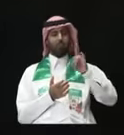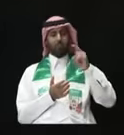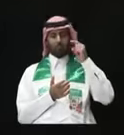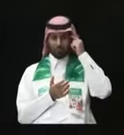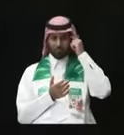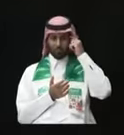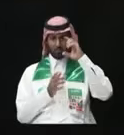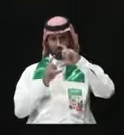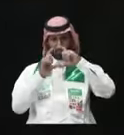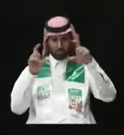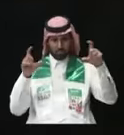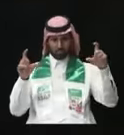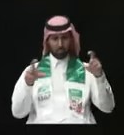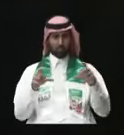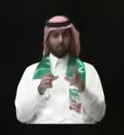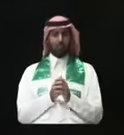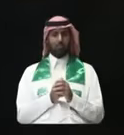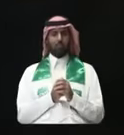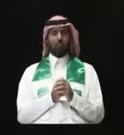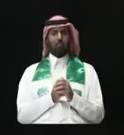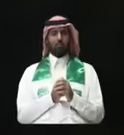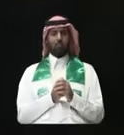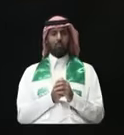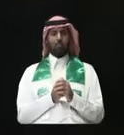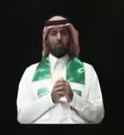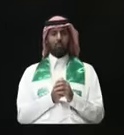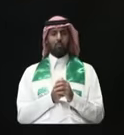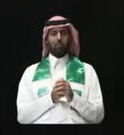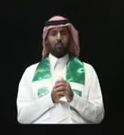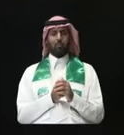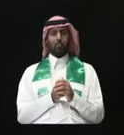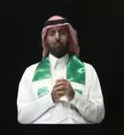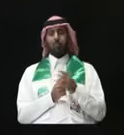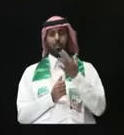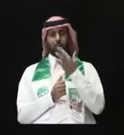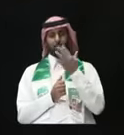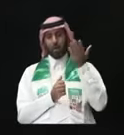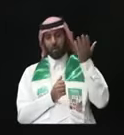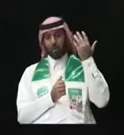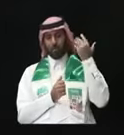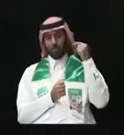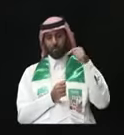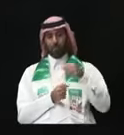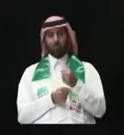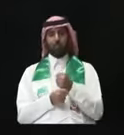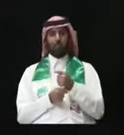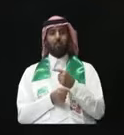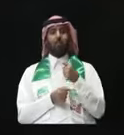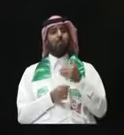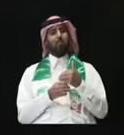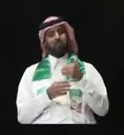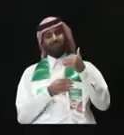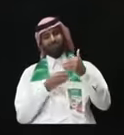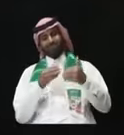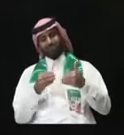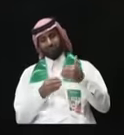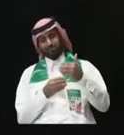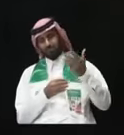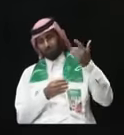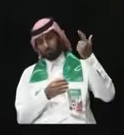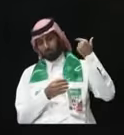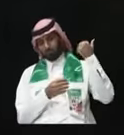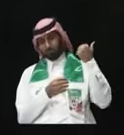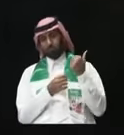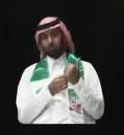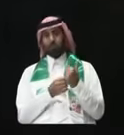sentence. Okay, this is about the past simple. What about the past progressive? Whenever we